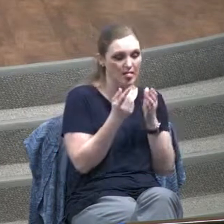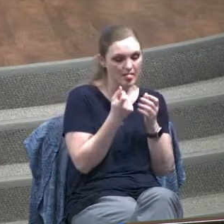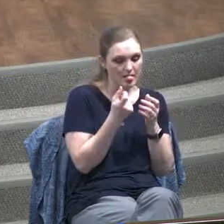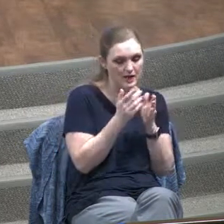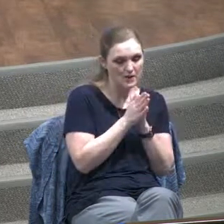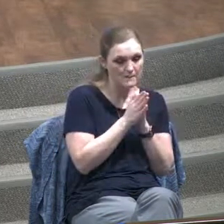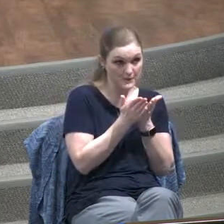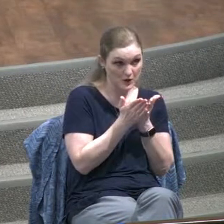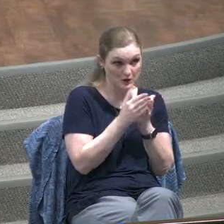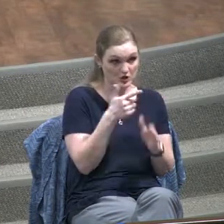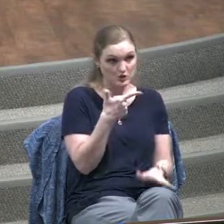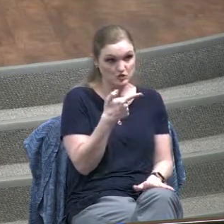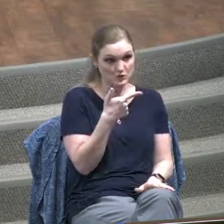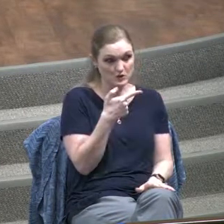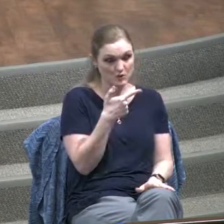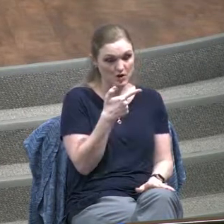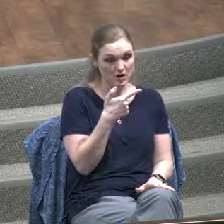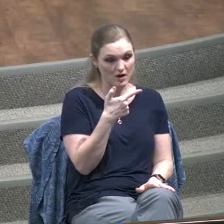on 21